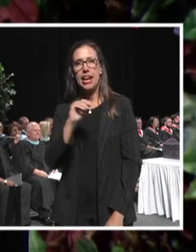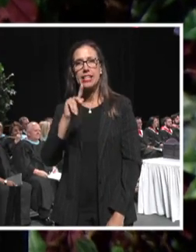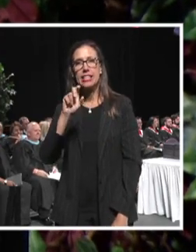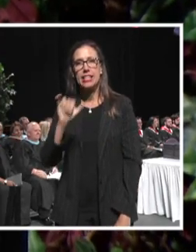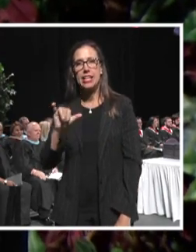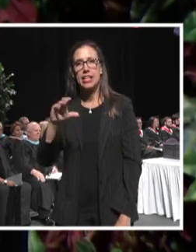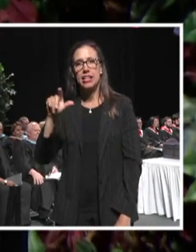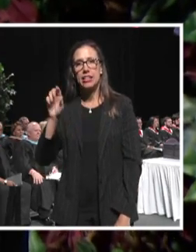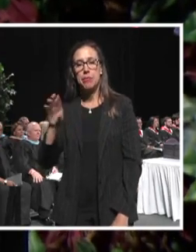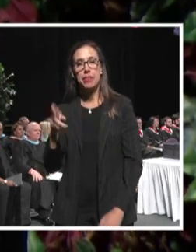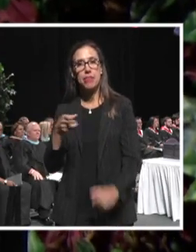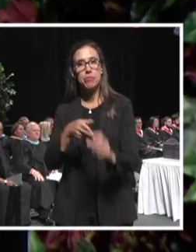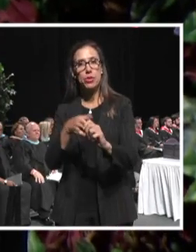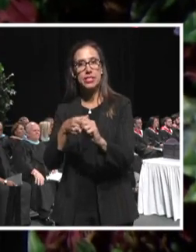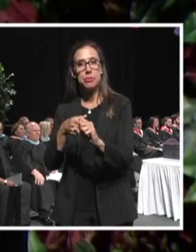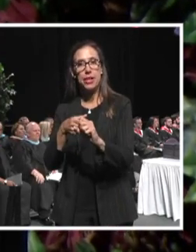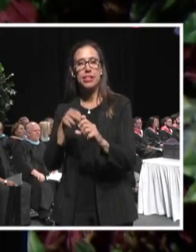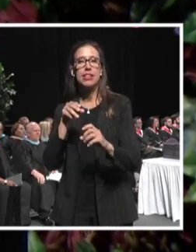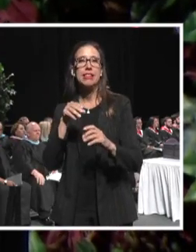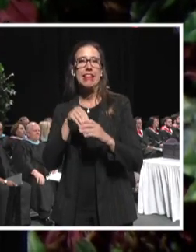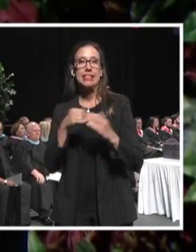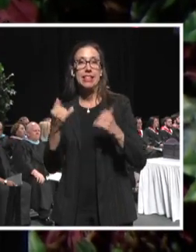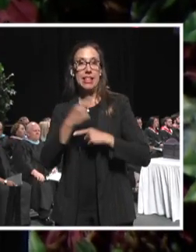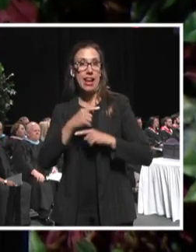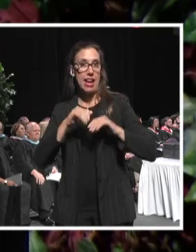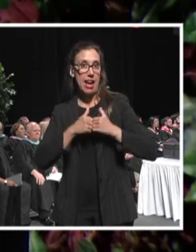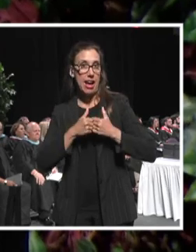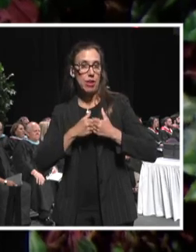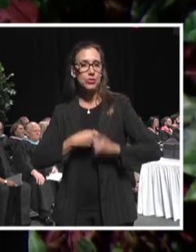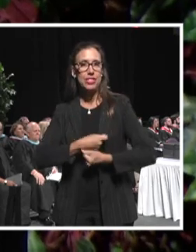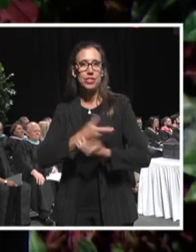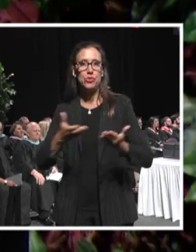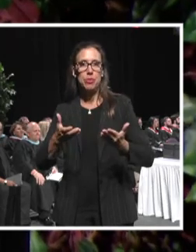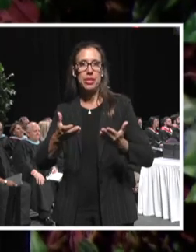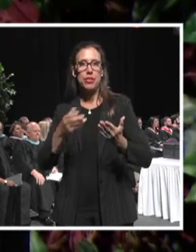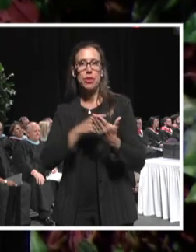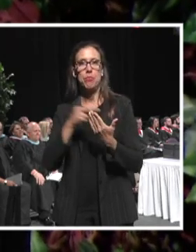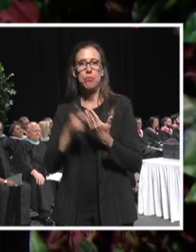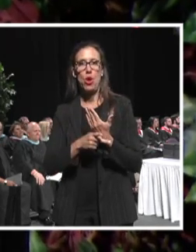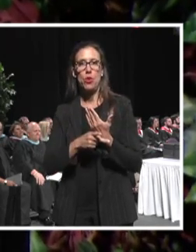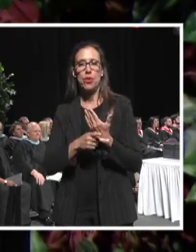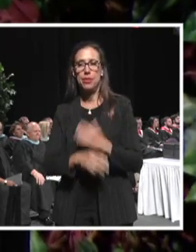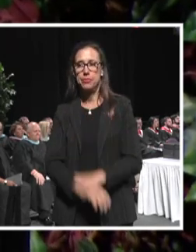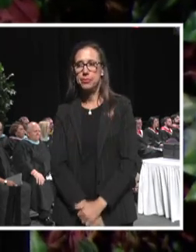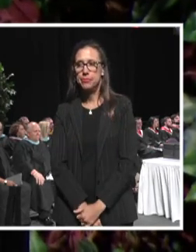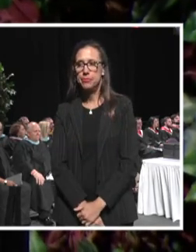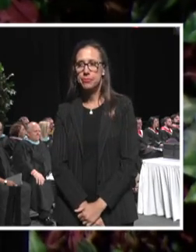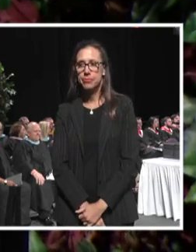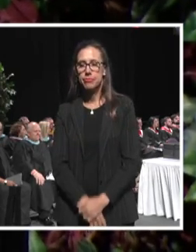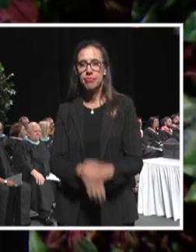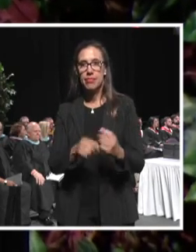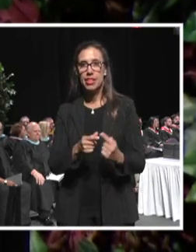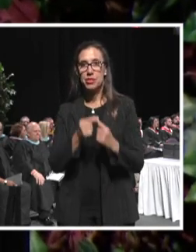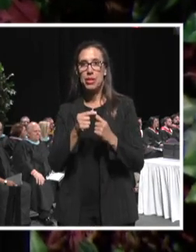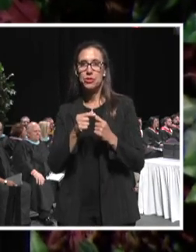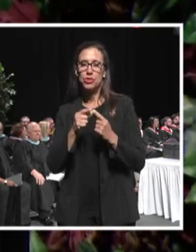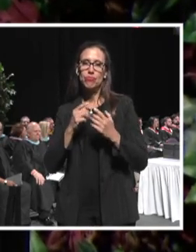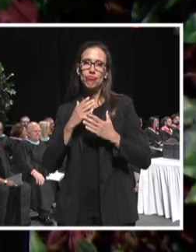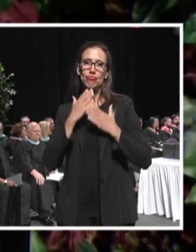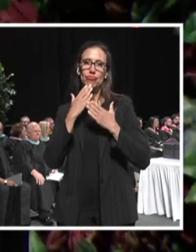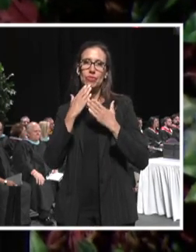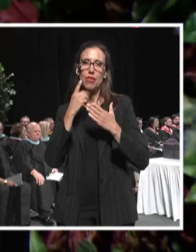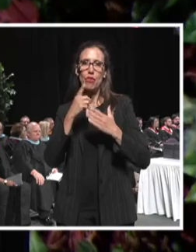who have participated in today's special event by distributing our graduation programs. And our special gratitude to